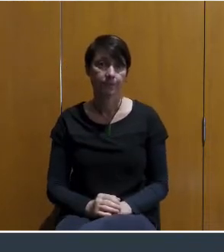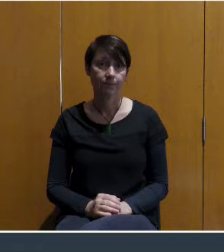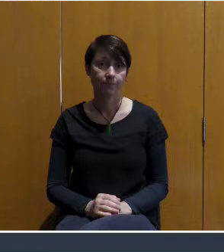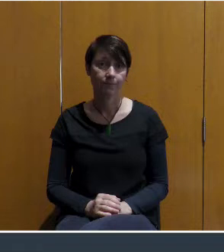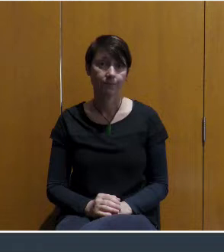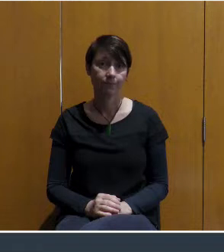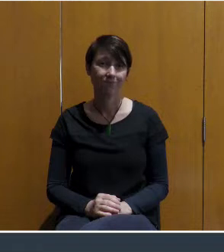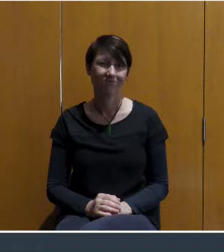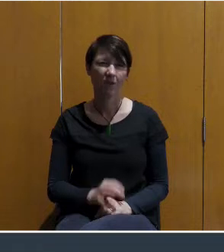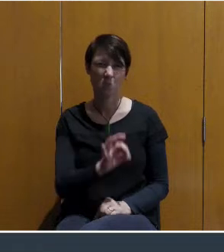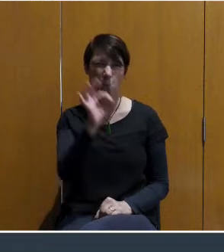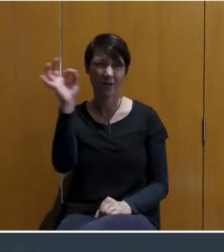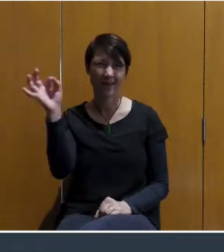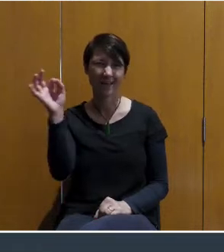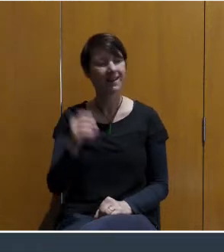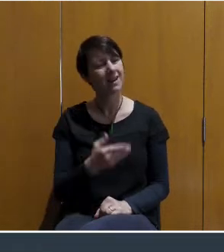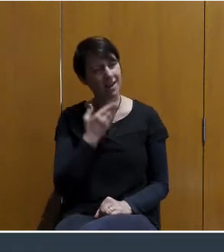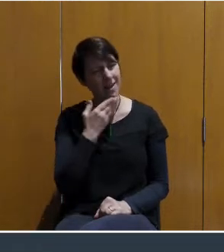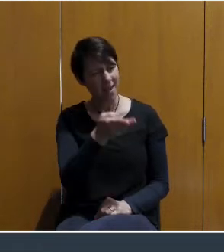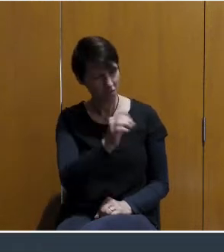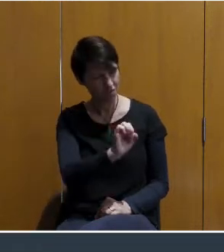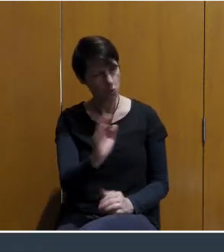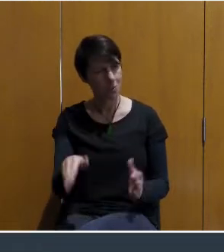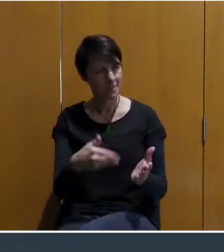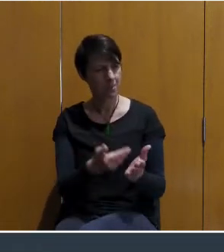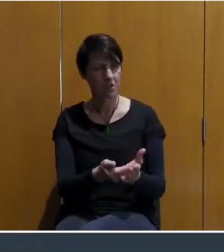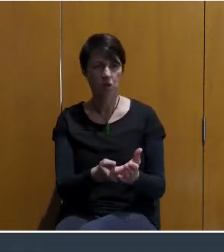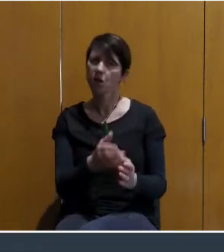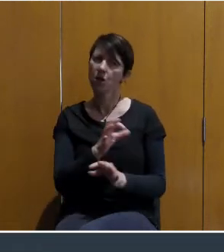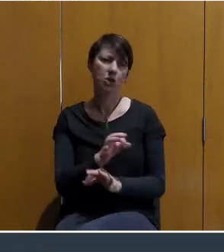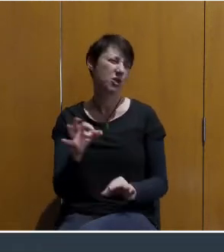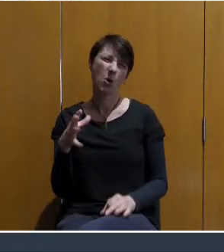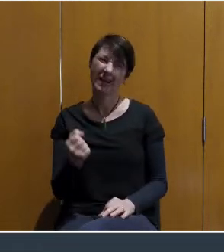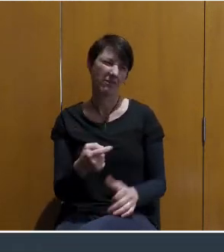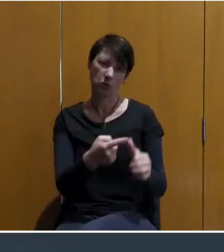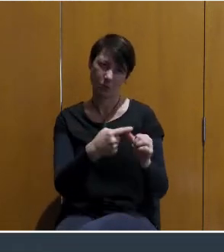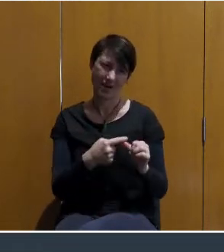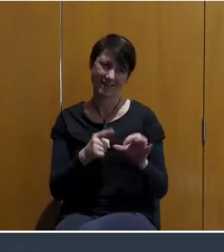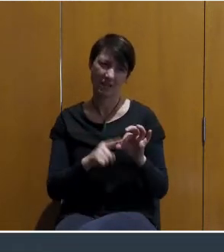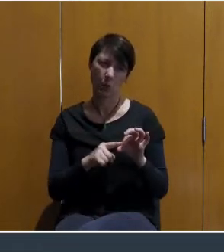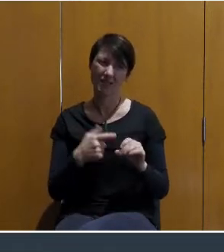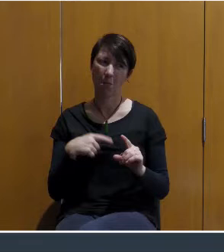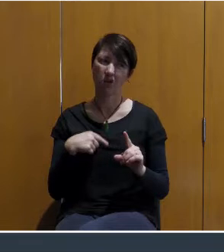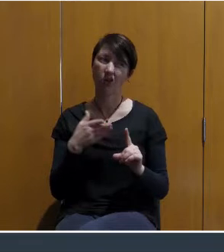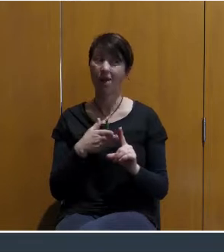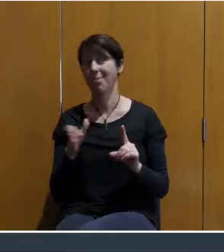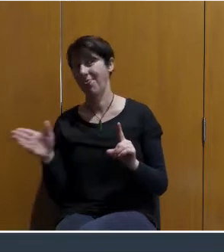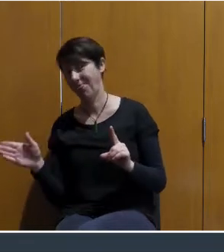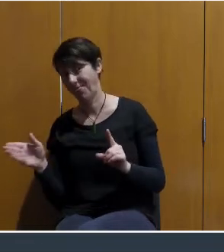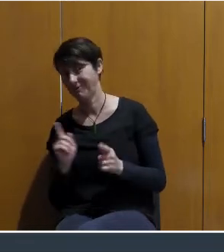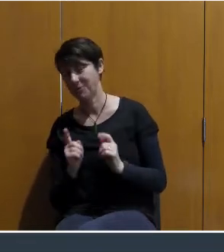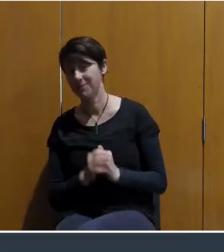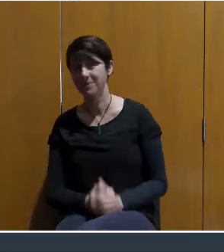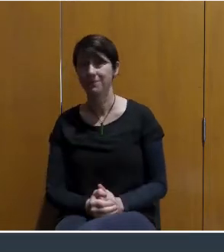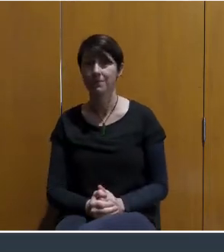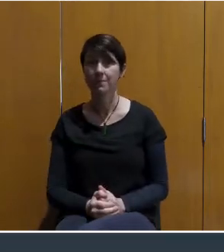Morena, Hi. thank you for your submission, and feel free to not answer this question because I do ask sort of left field questions. That's right.